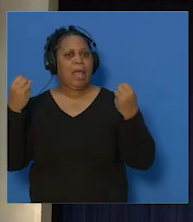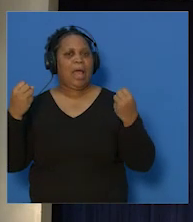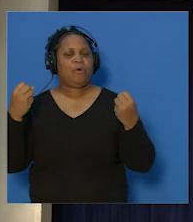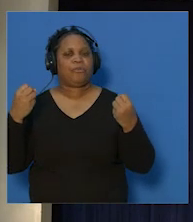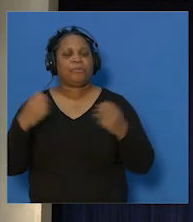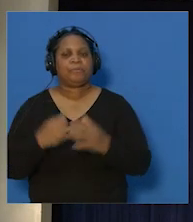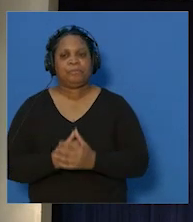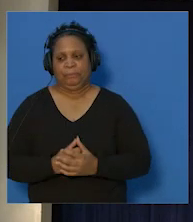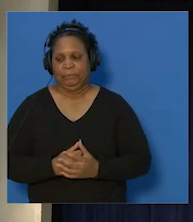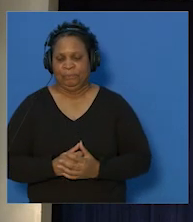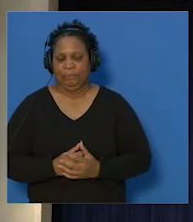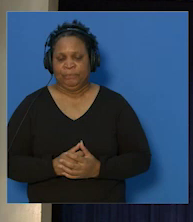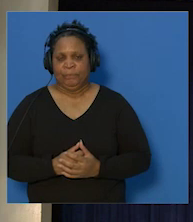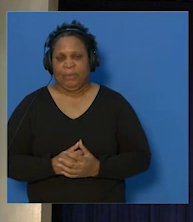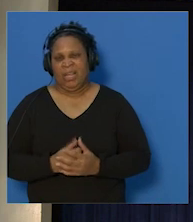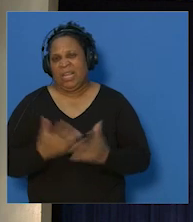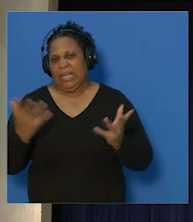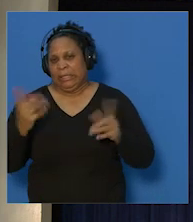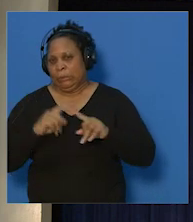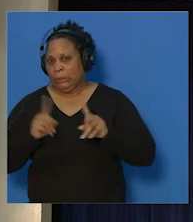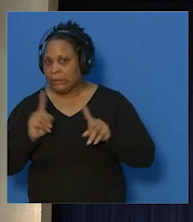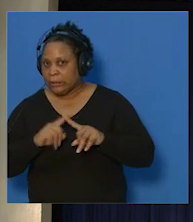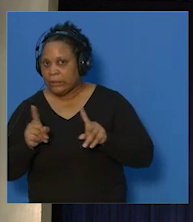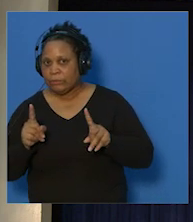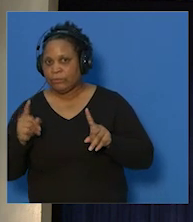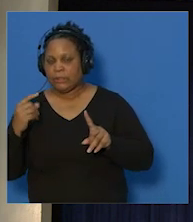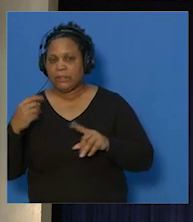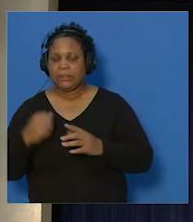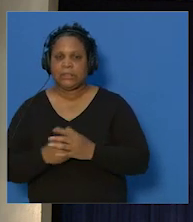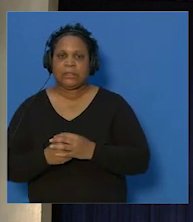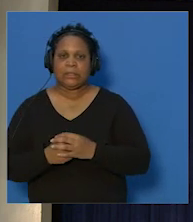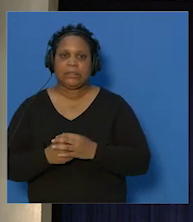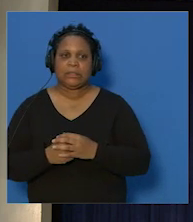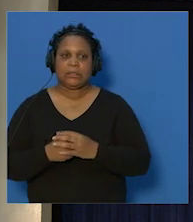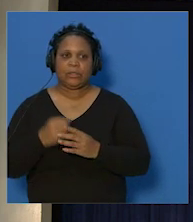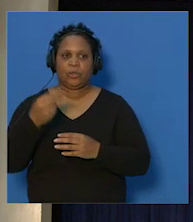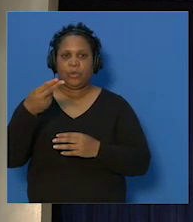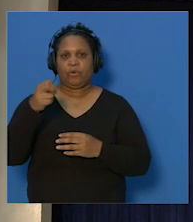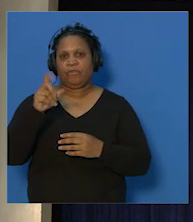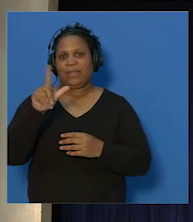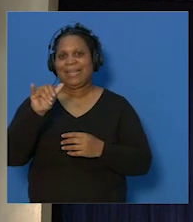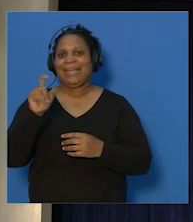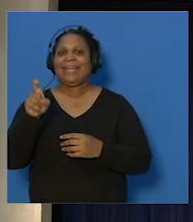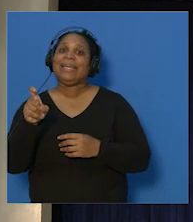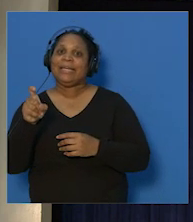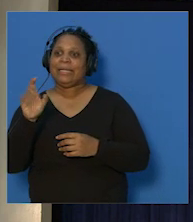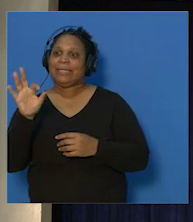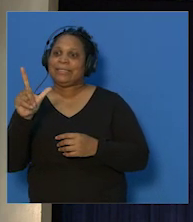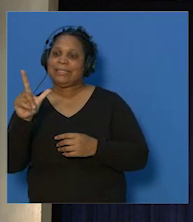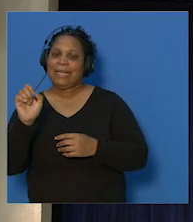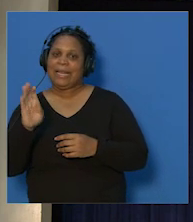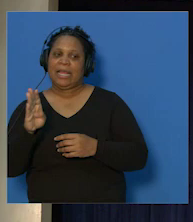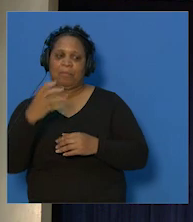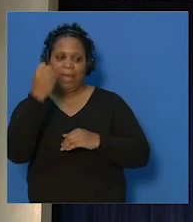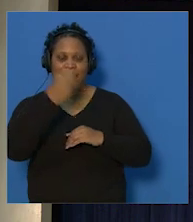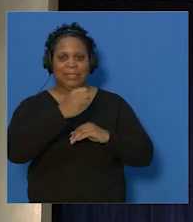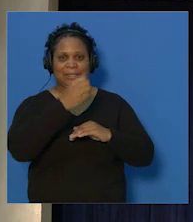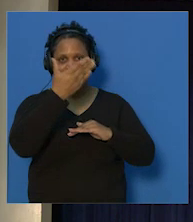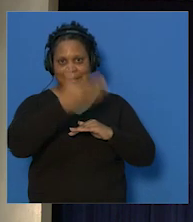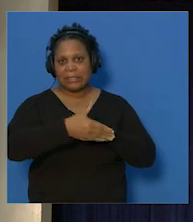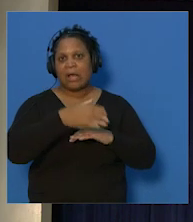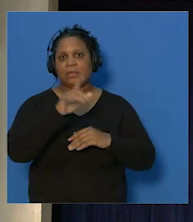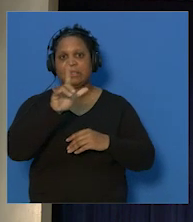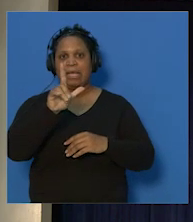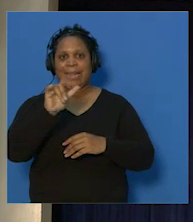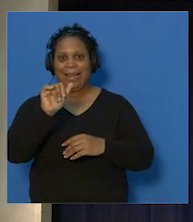What is the difference with the Helix lab and the South Live labs and the